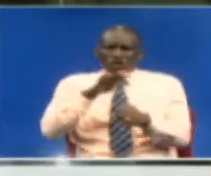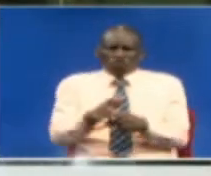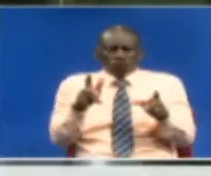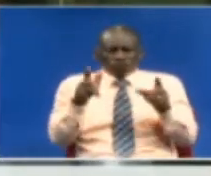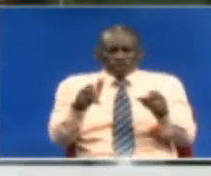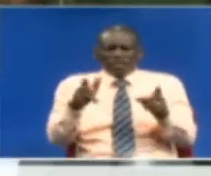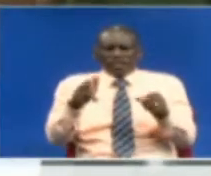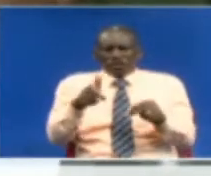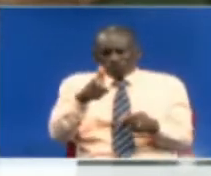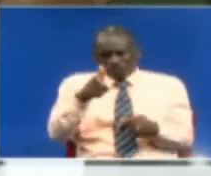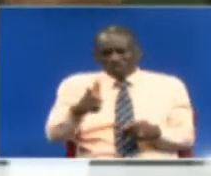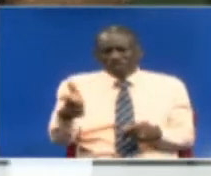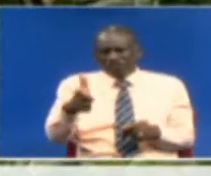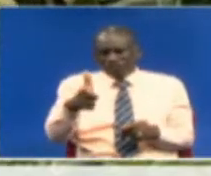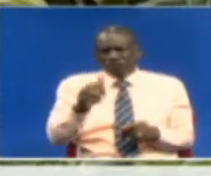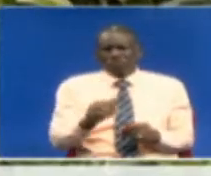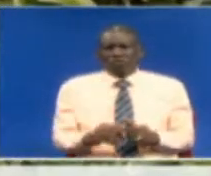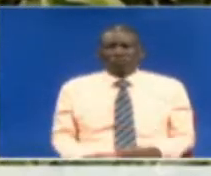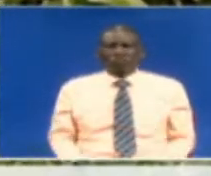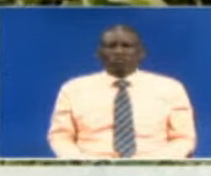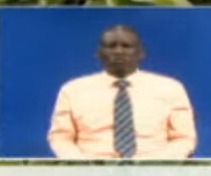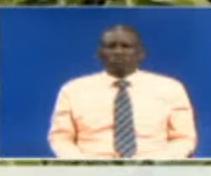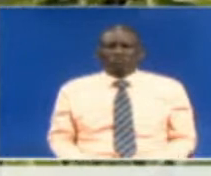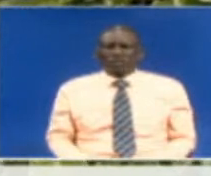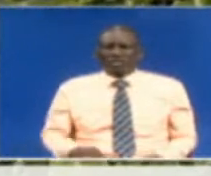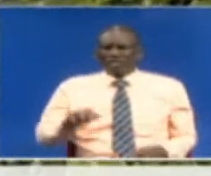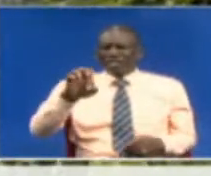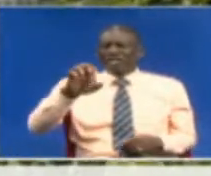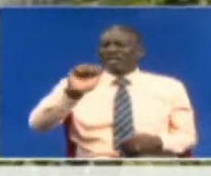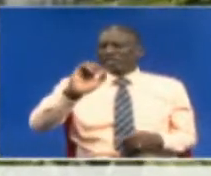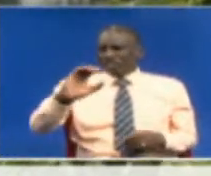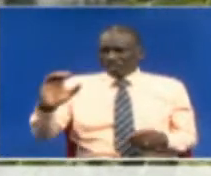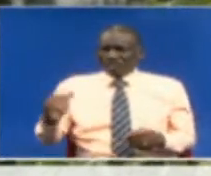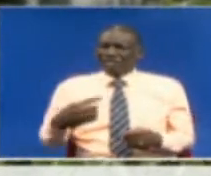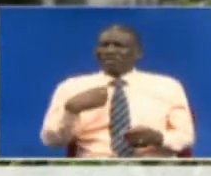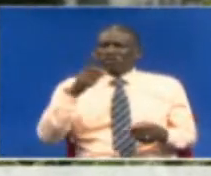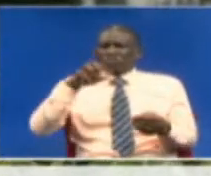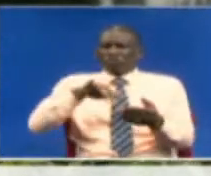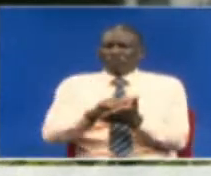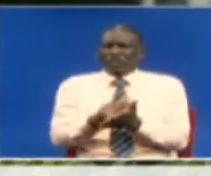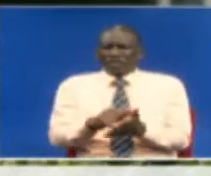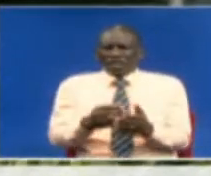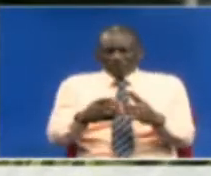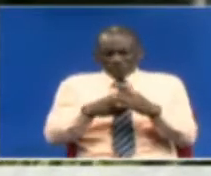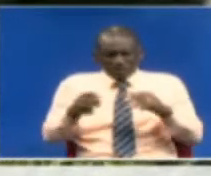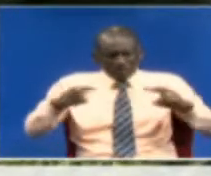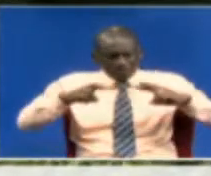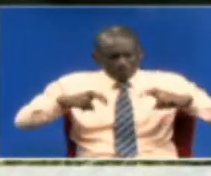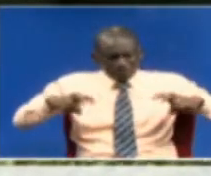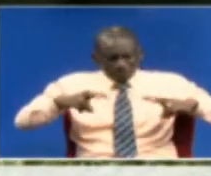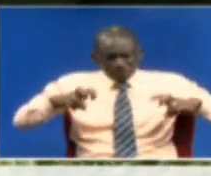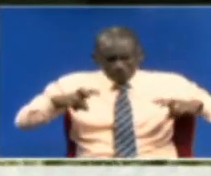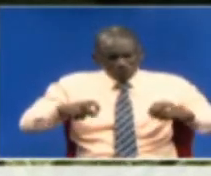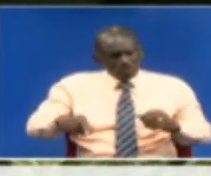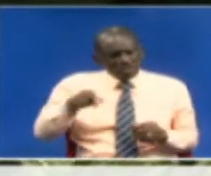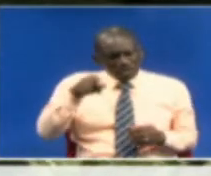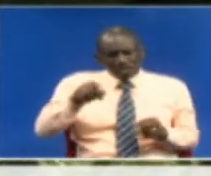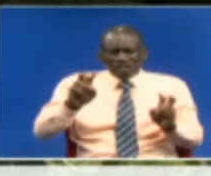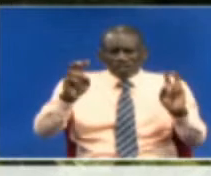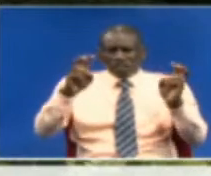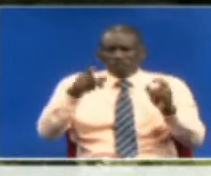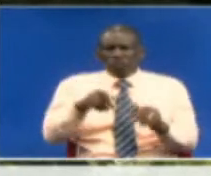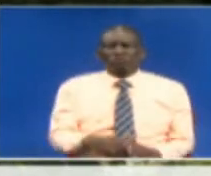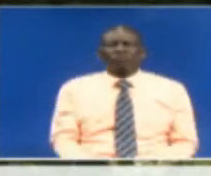editing on it. The Ethics and Anti-Corruption Commission says it has launched investigations into the